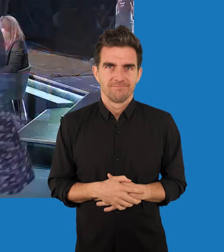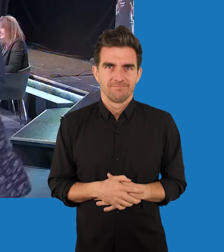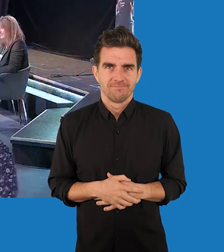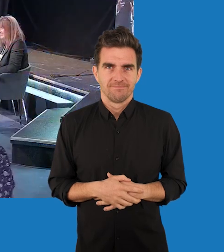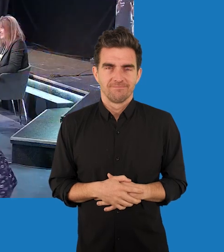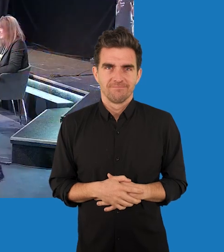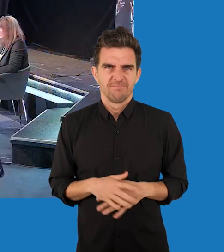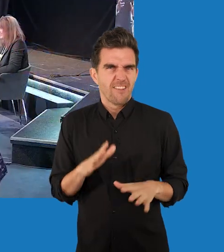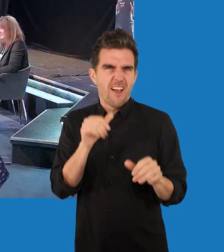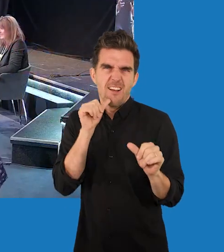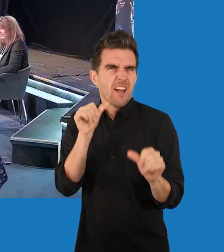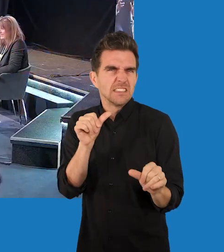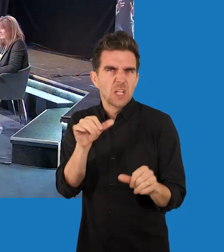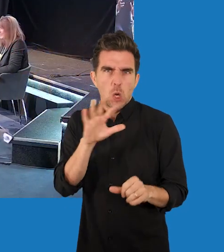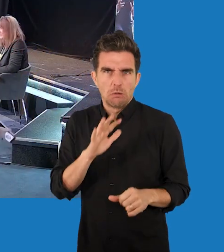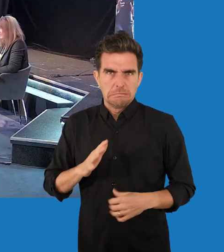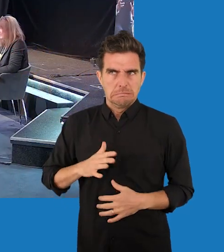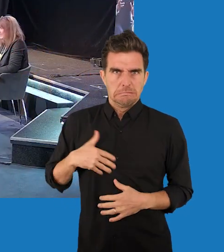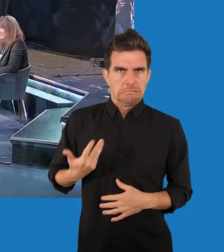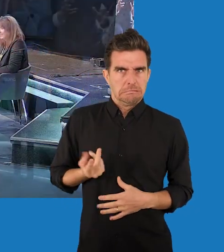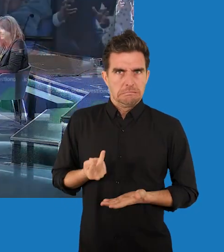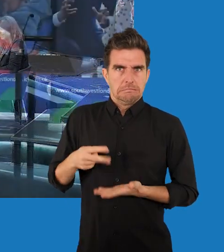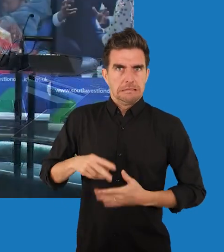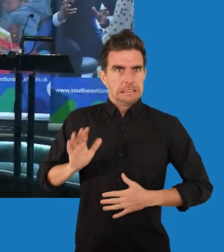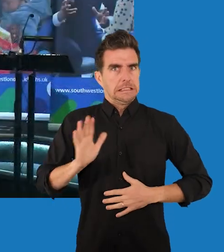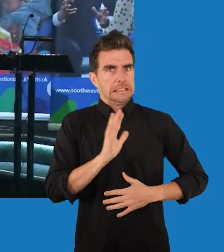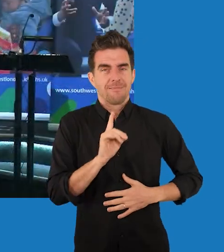This is the bit I love. Everybody hates doing it, but it's so much fun.